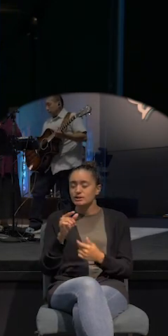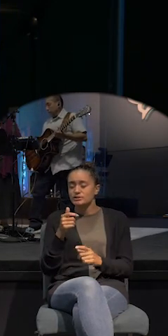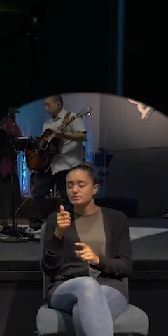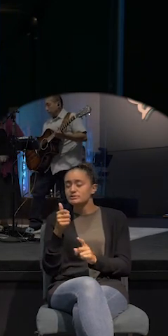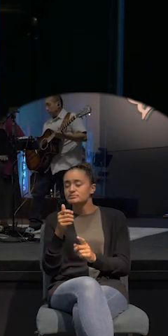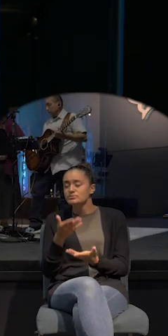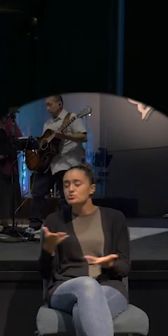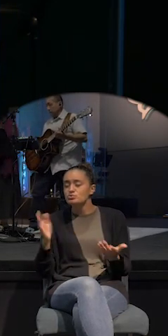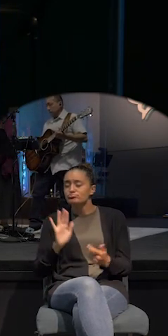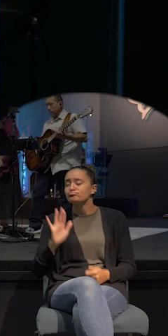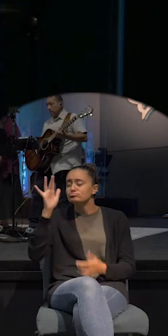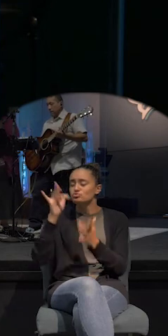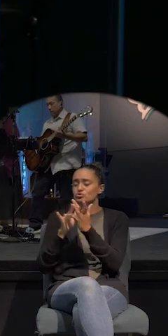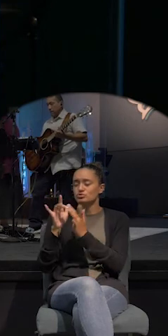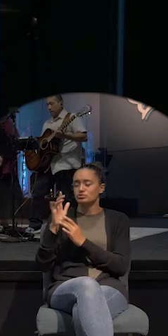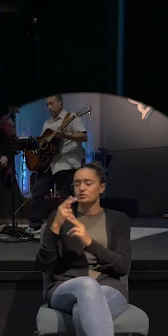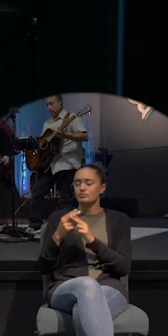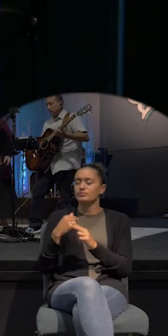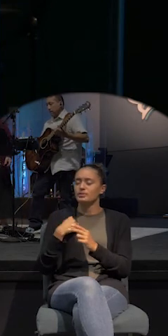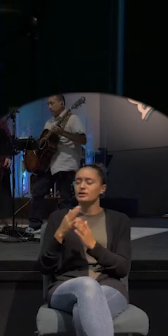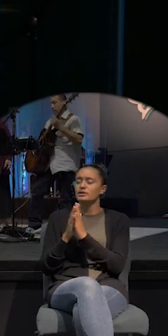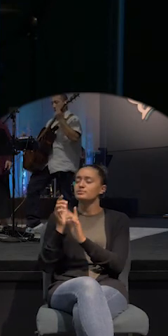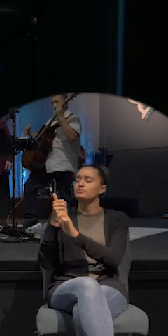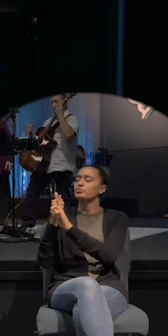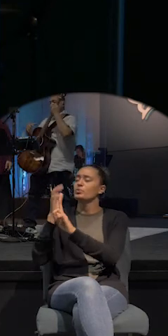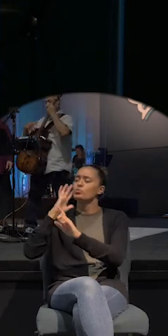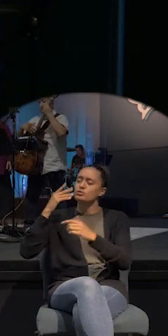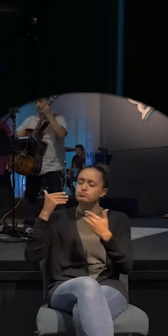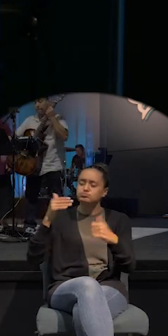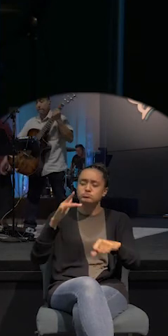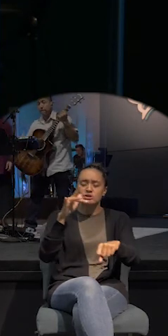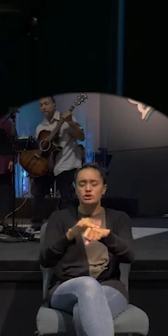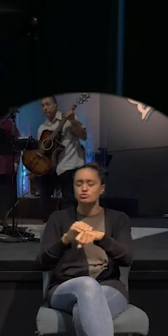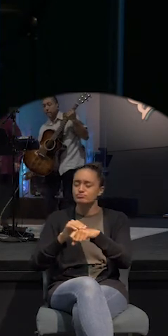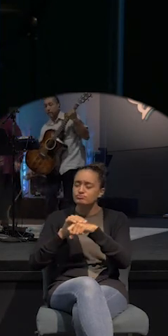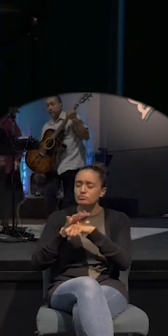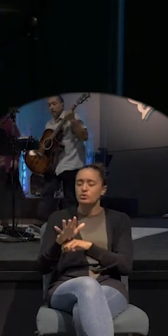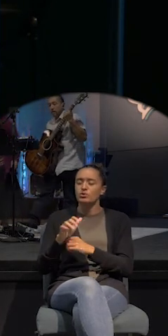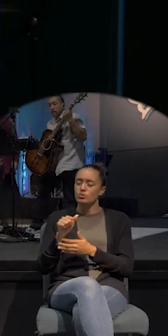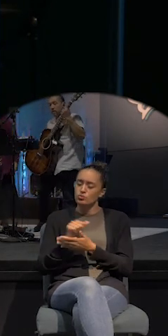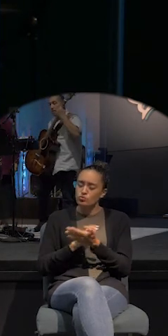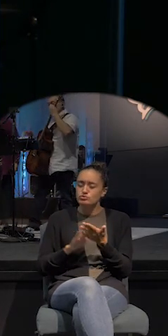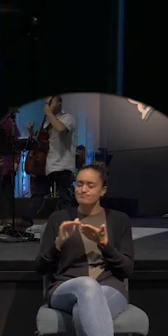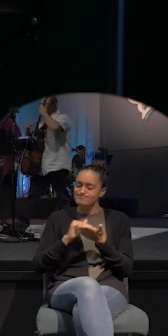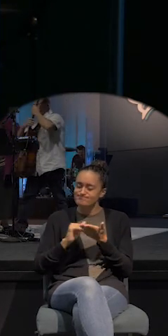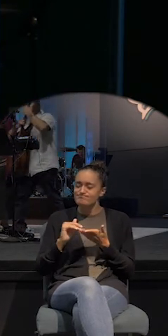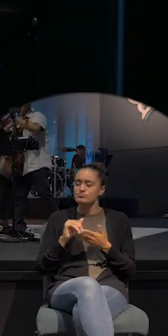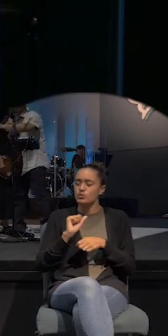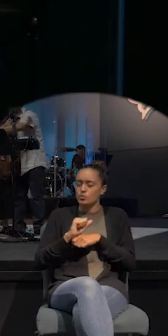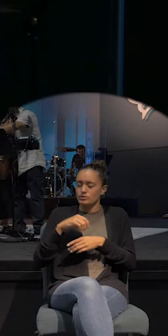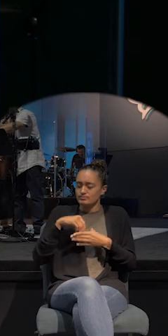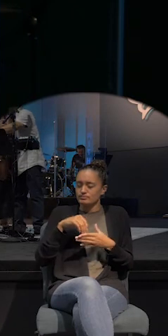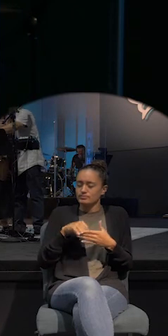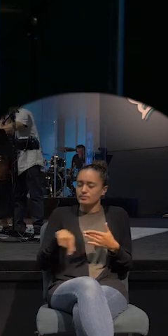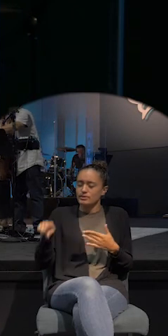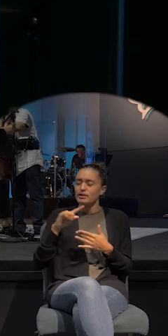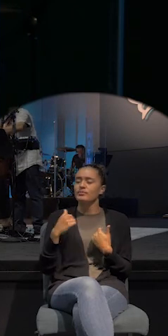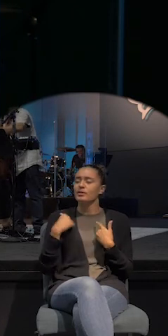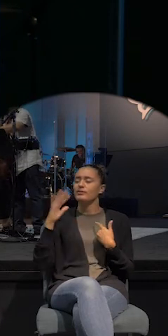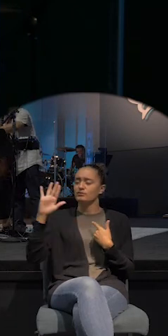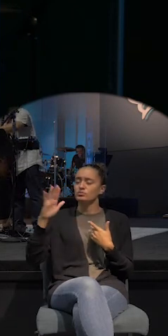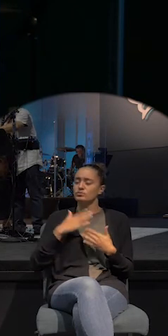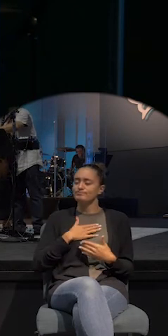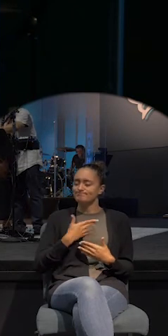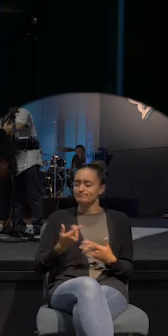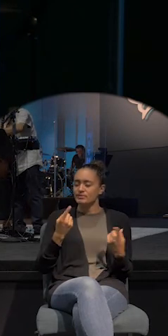name. I ask that you would reach down and touch them, Lord. Wash and cleanse them, work within them, and have your way, Lord.